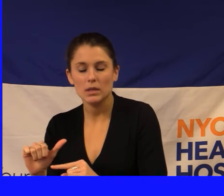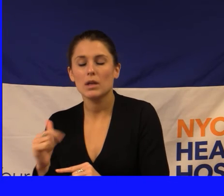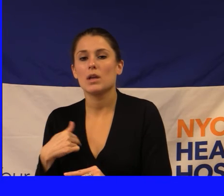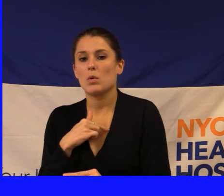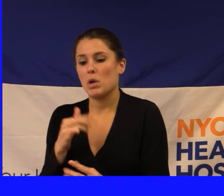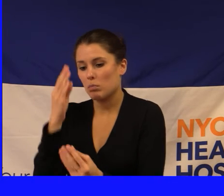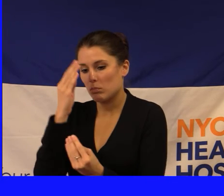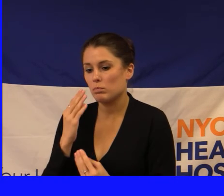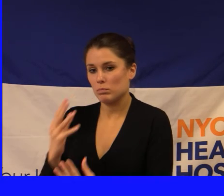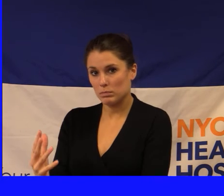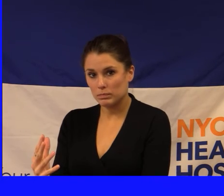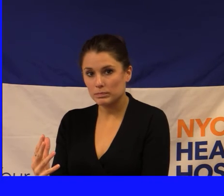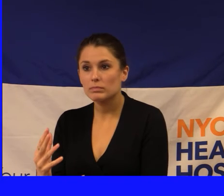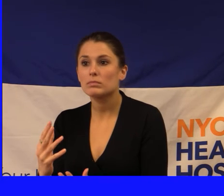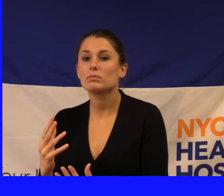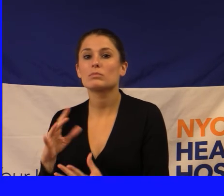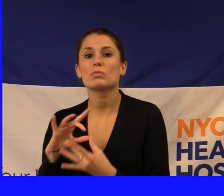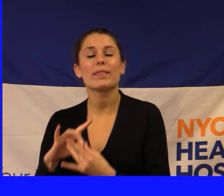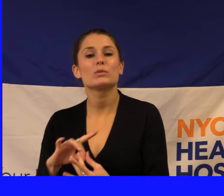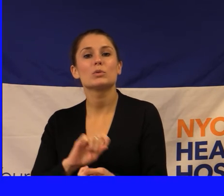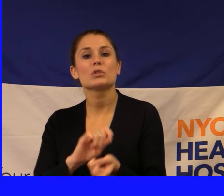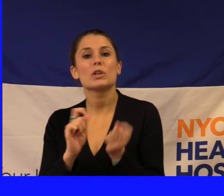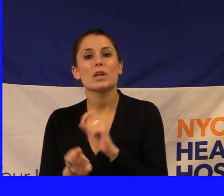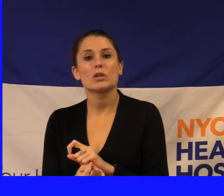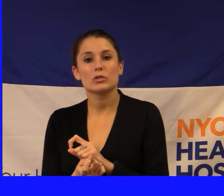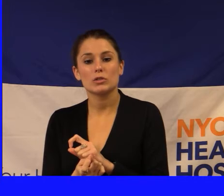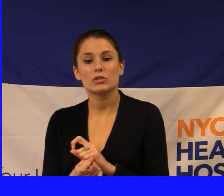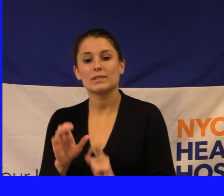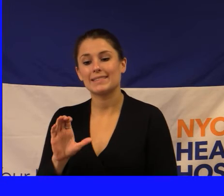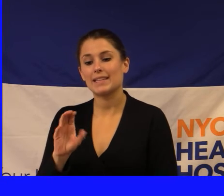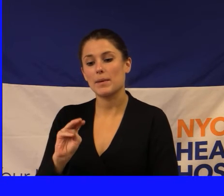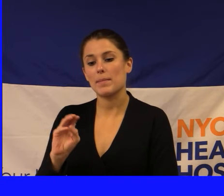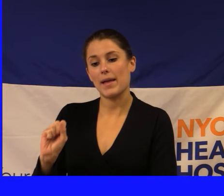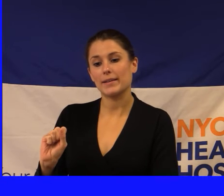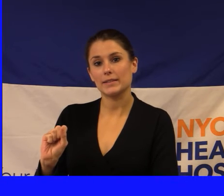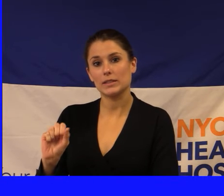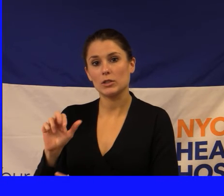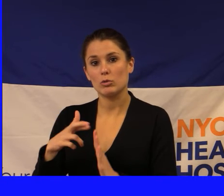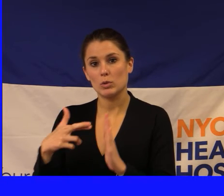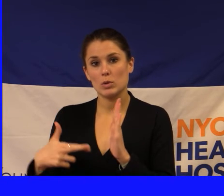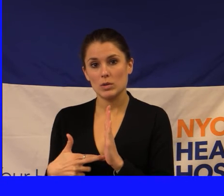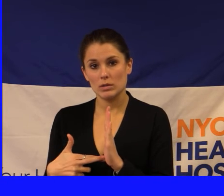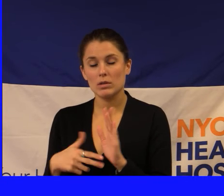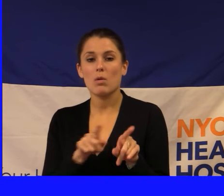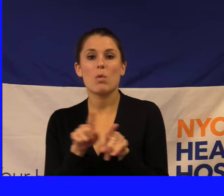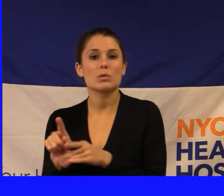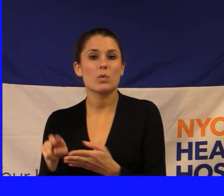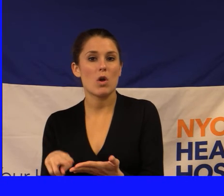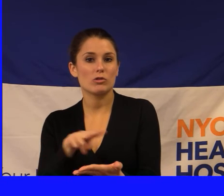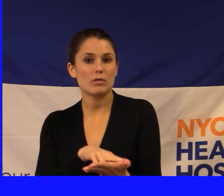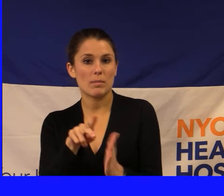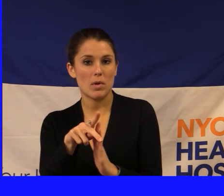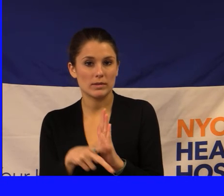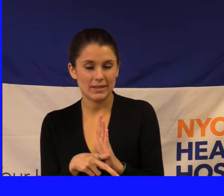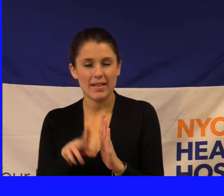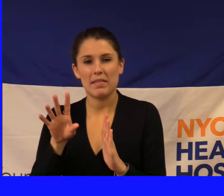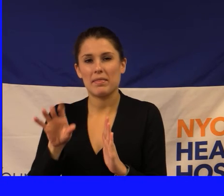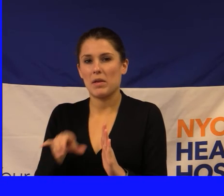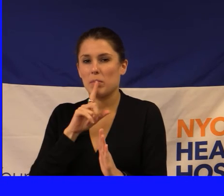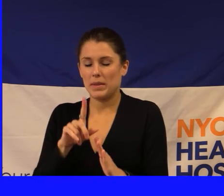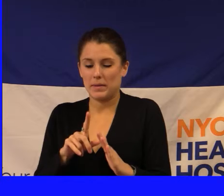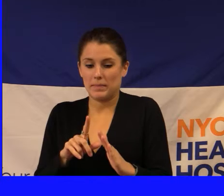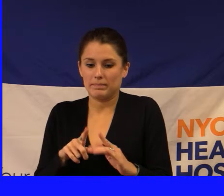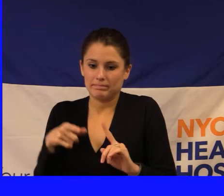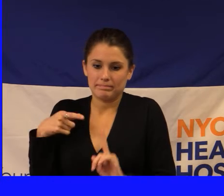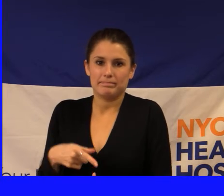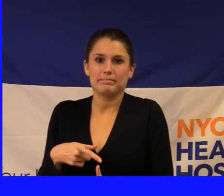them with regard to changes in CMS rules and contract policy. That's the basics of what the central